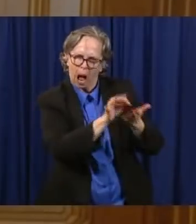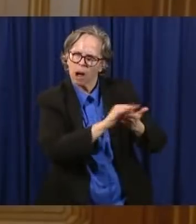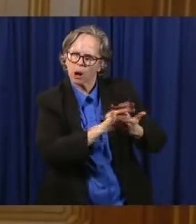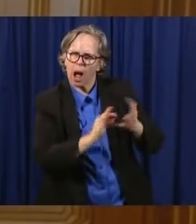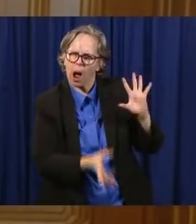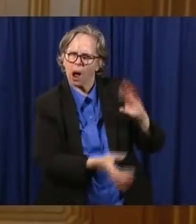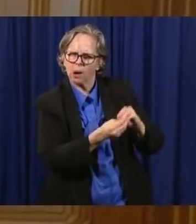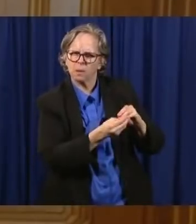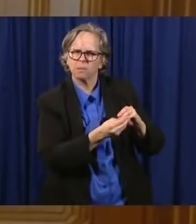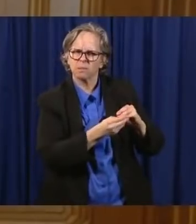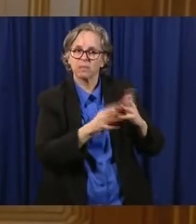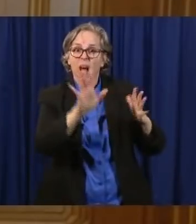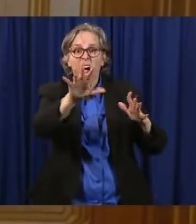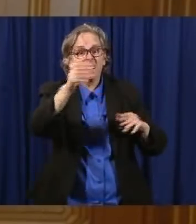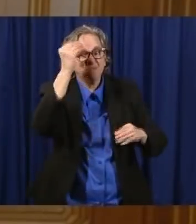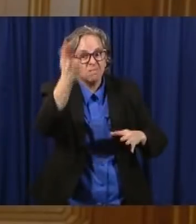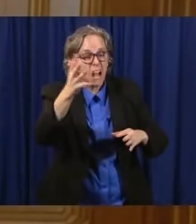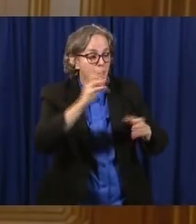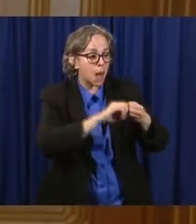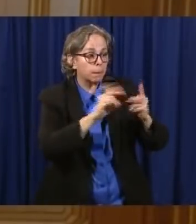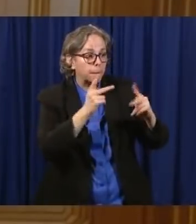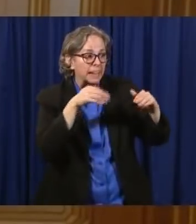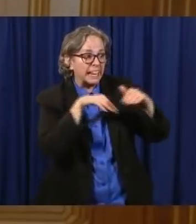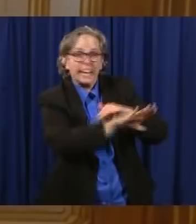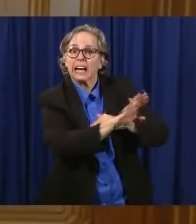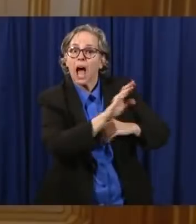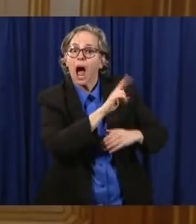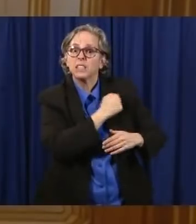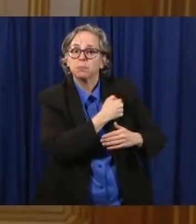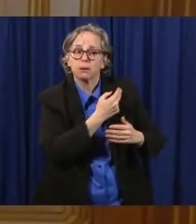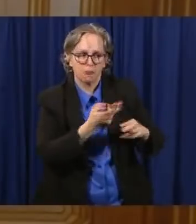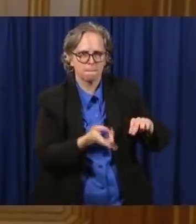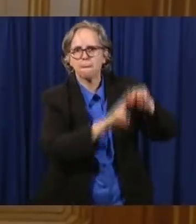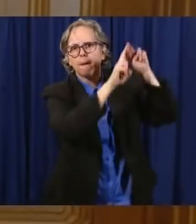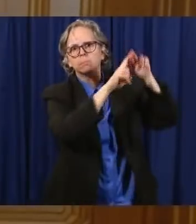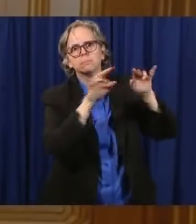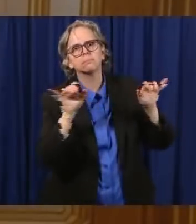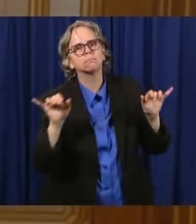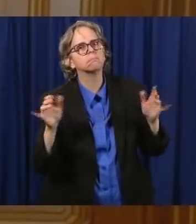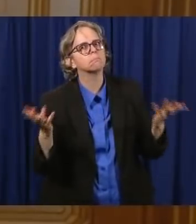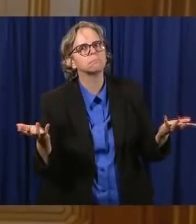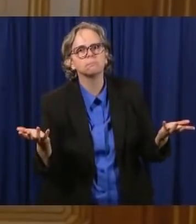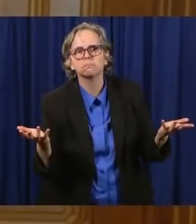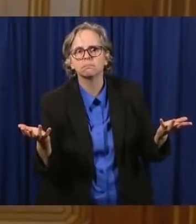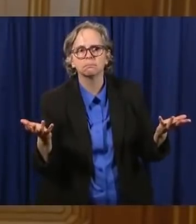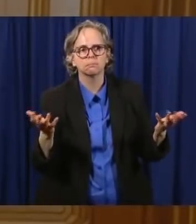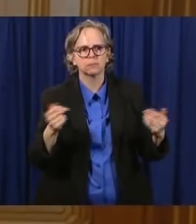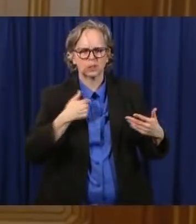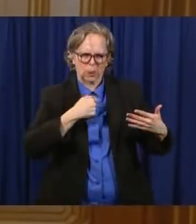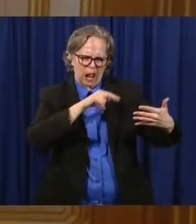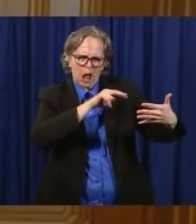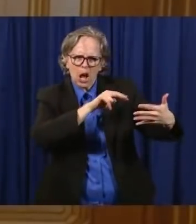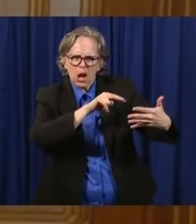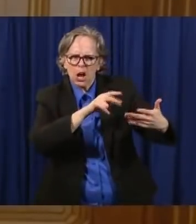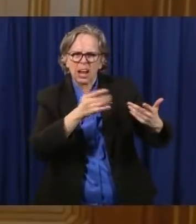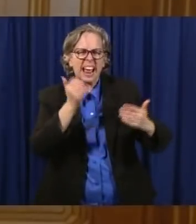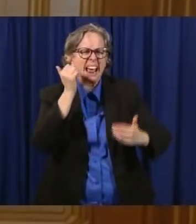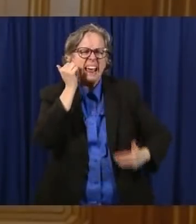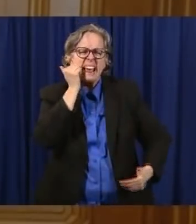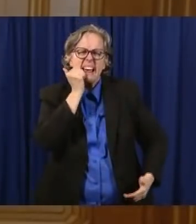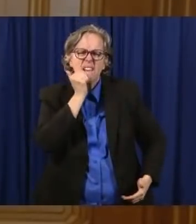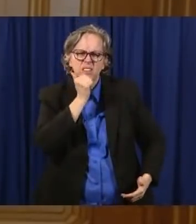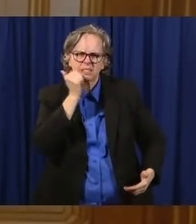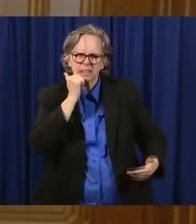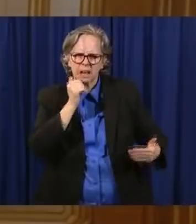hospitalizations go up. We compare it every single day for the hospitalizations for the last 24 hours versus the